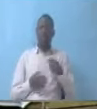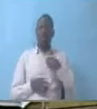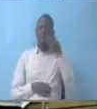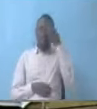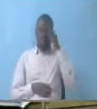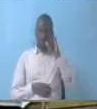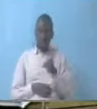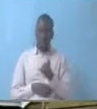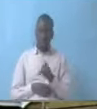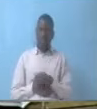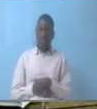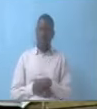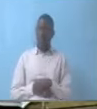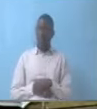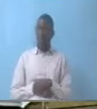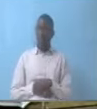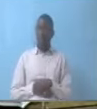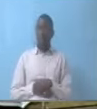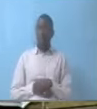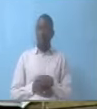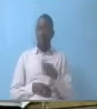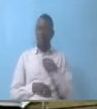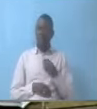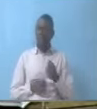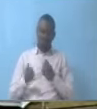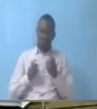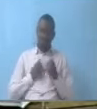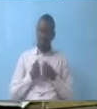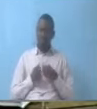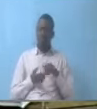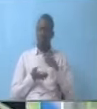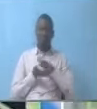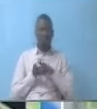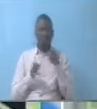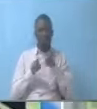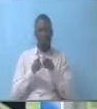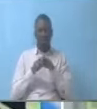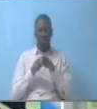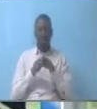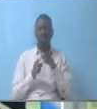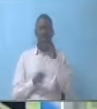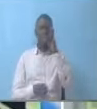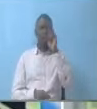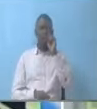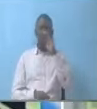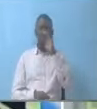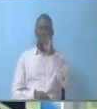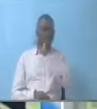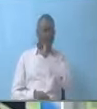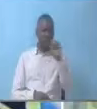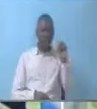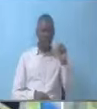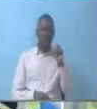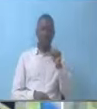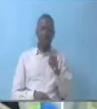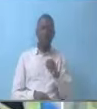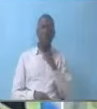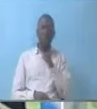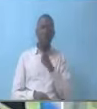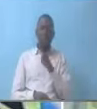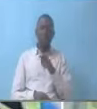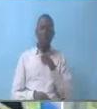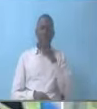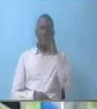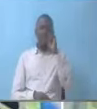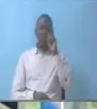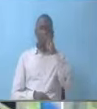I was a victim of that decree. That's true. But this decree was drafted by you, but not you physically, Uncle